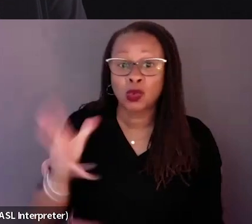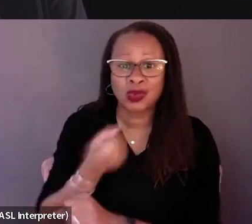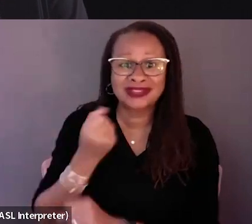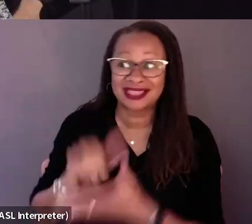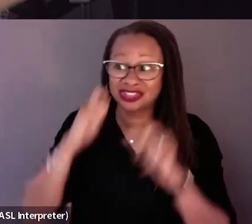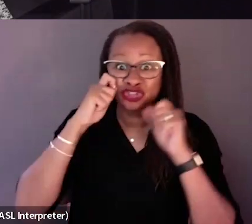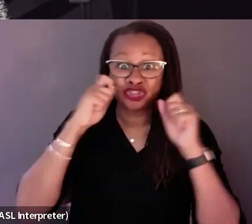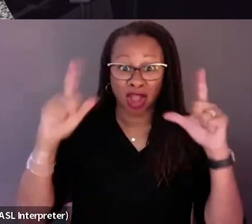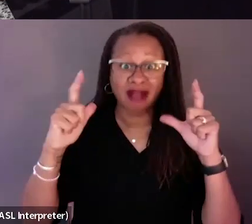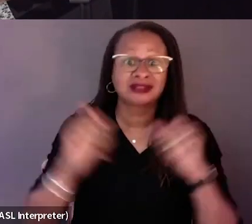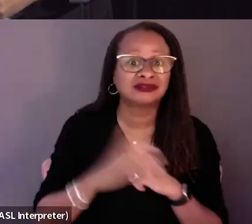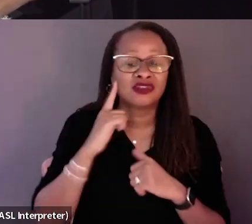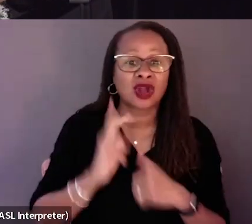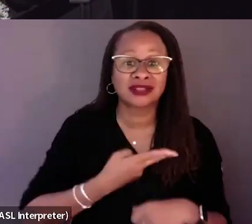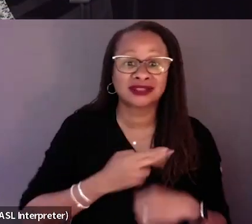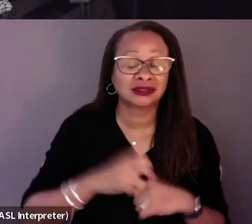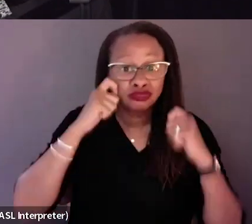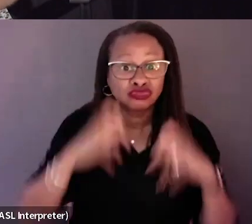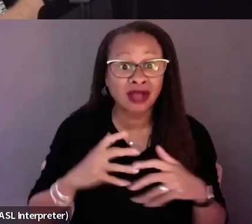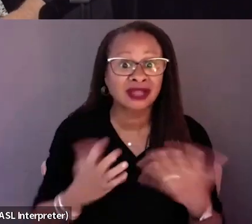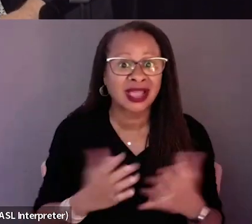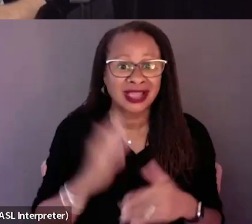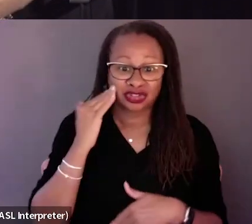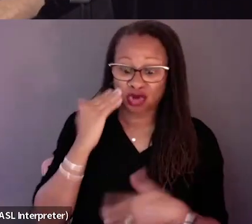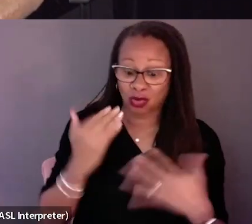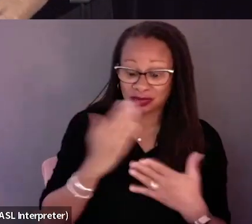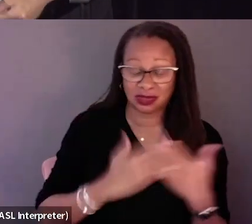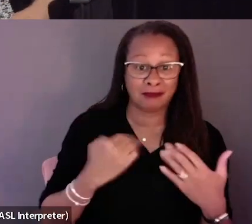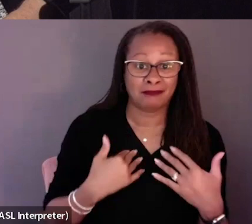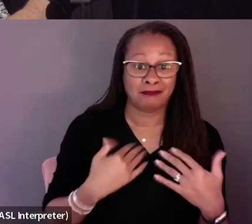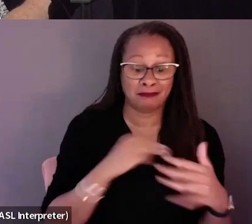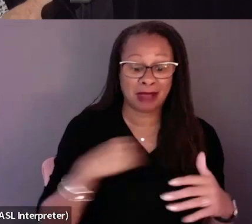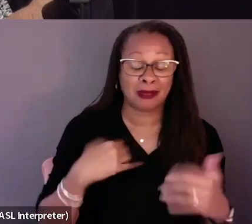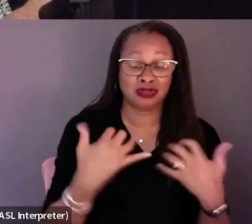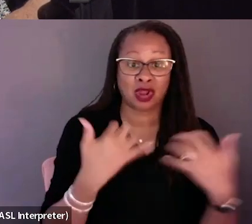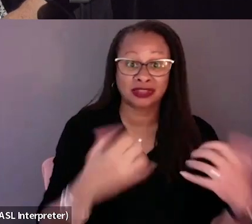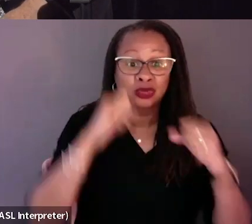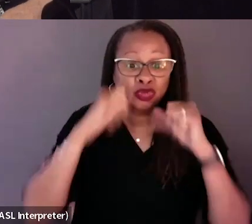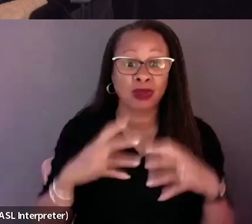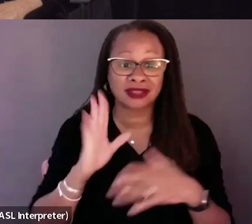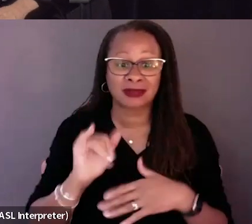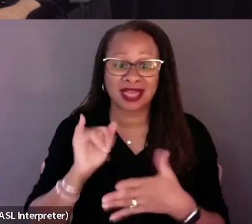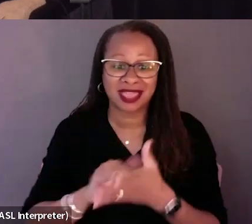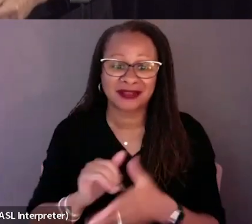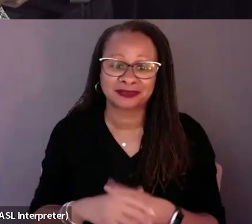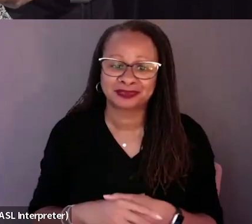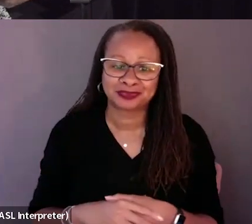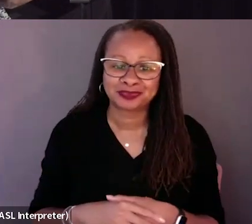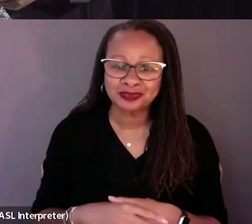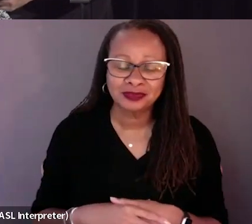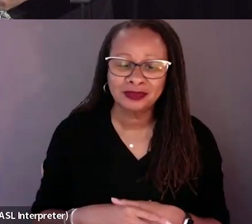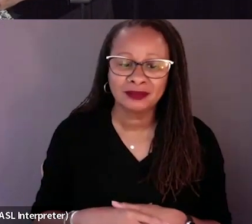shocking. Did you realize the audience would, at least some members of the audience would probably be surprised by that? Yeah, so